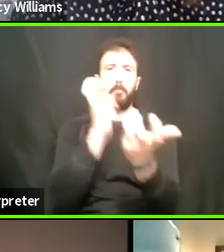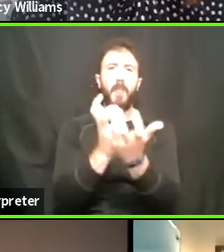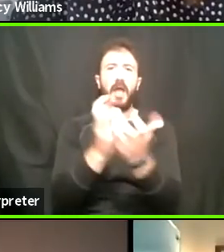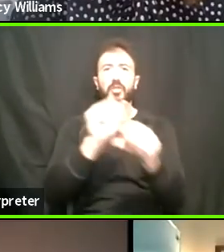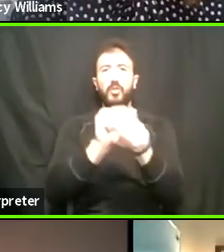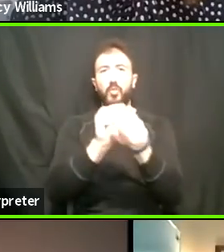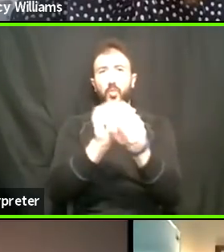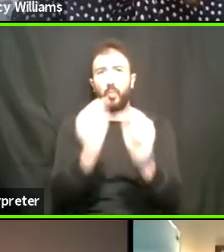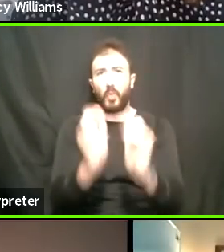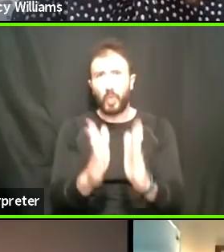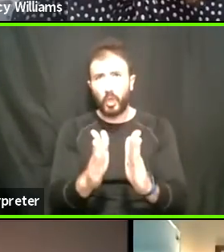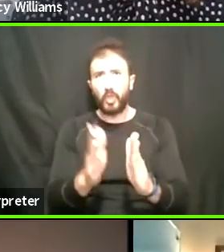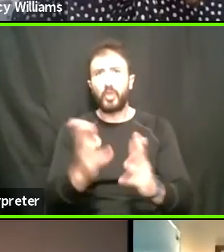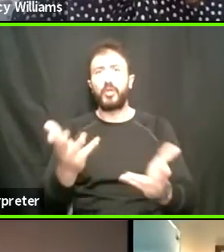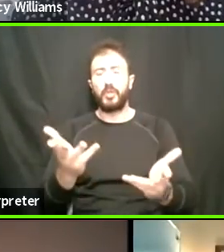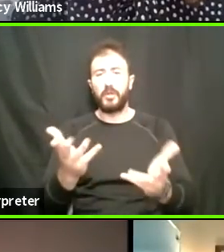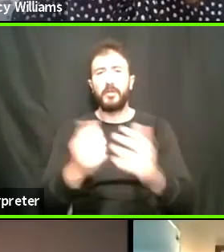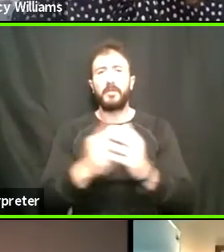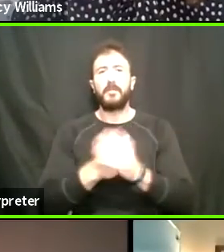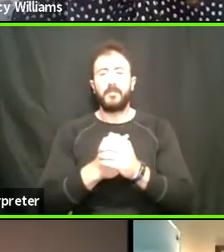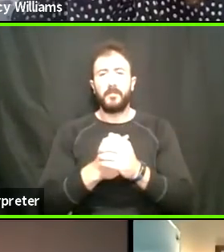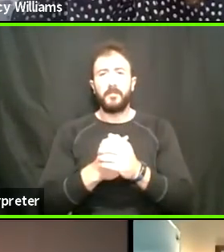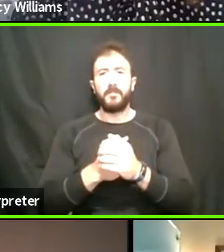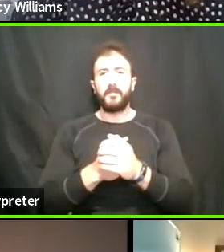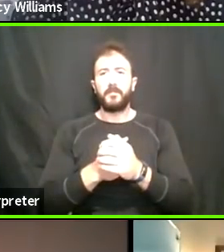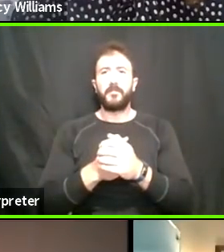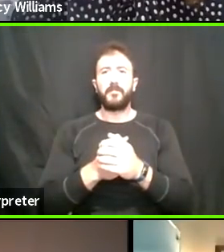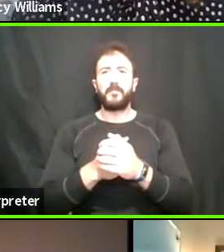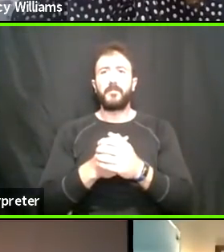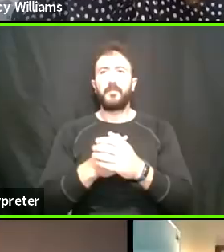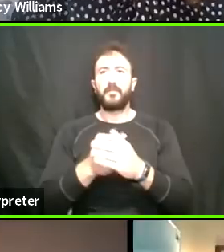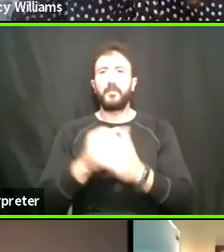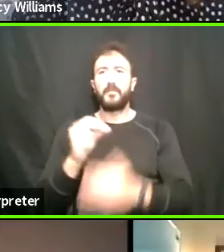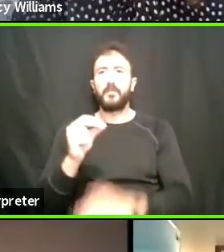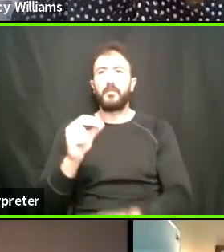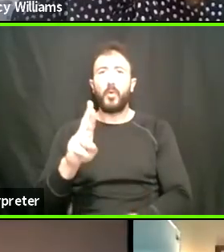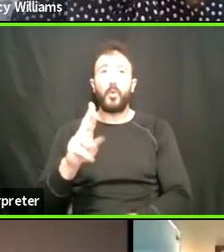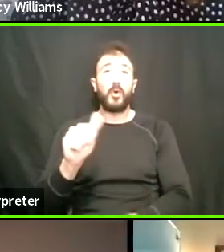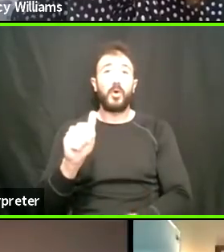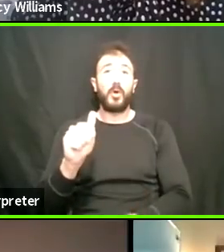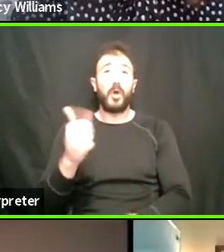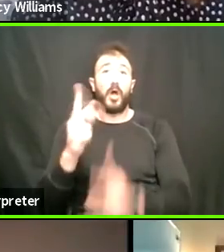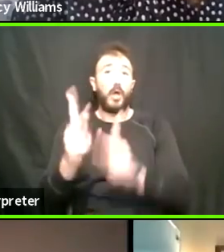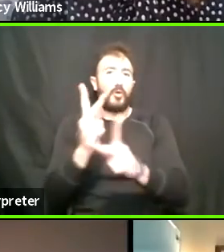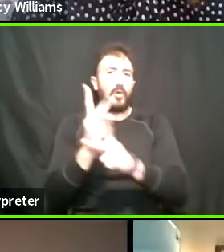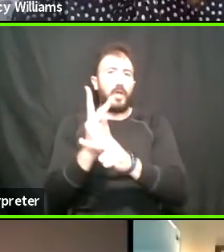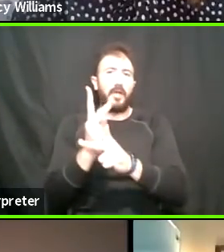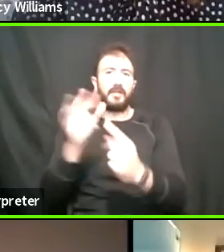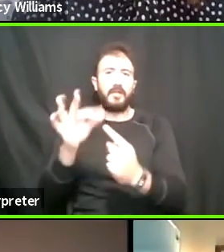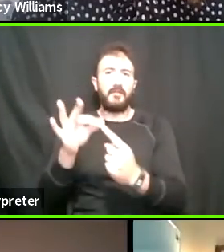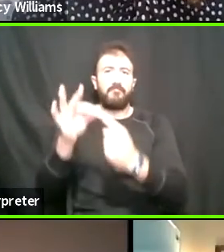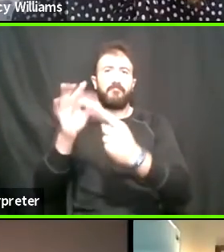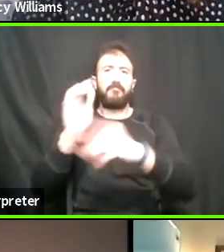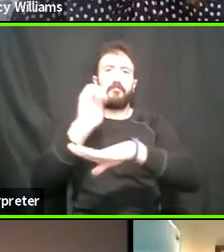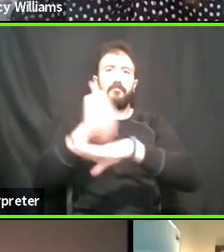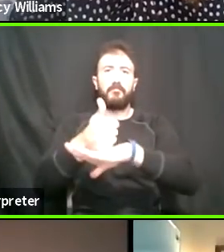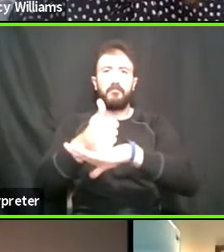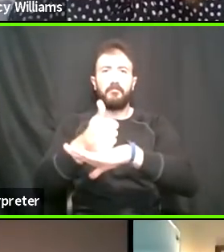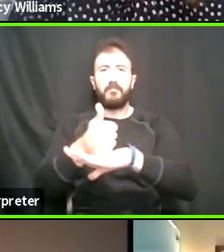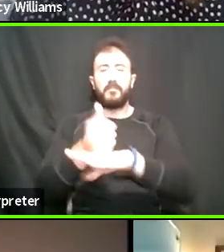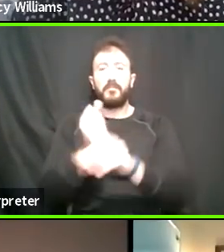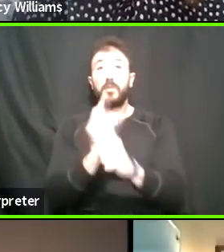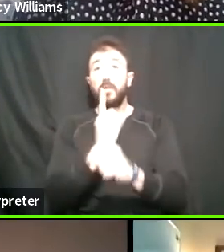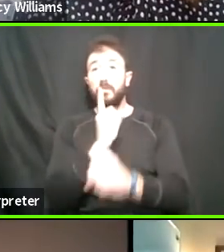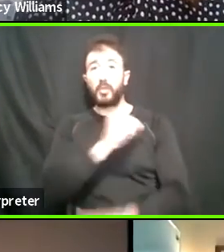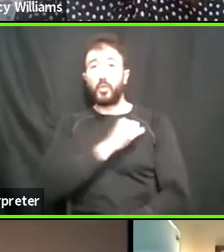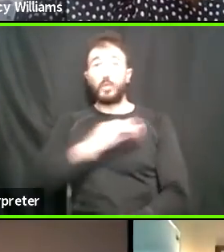work site or other, types of accommodations that would allow them to perform the essential functions of